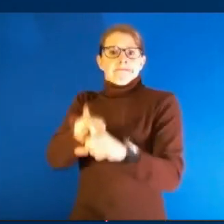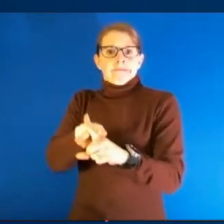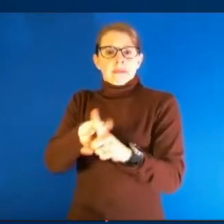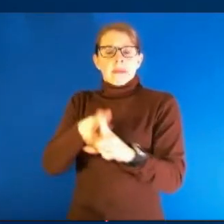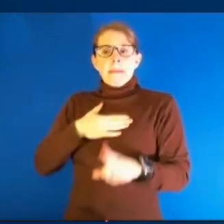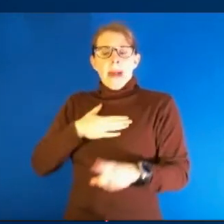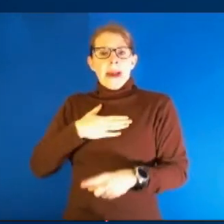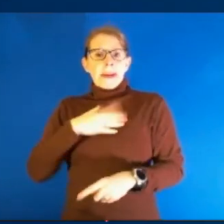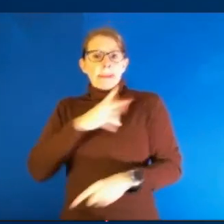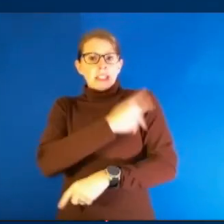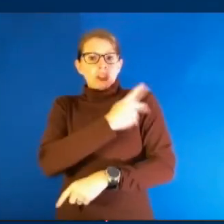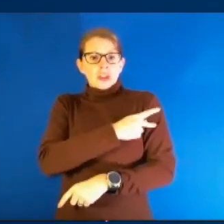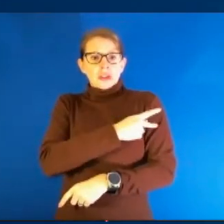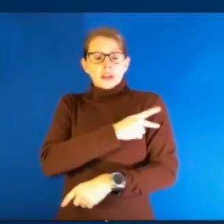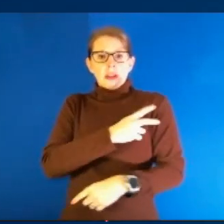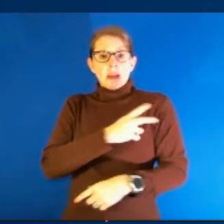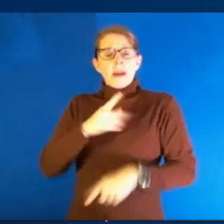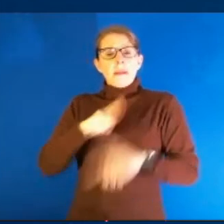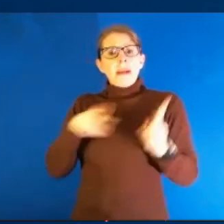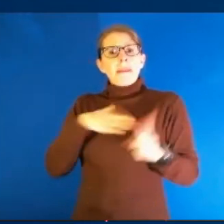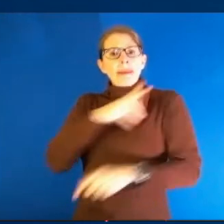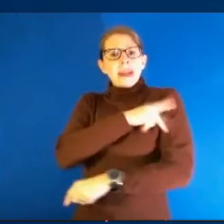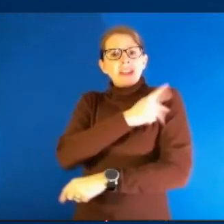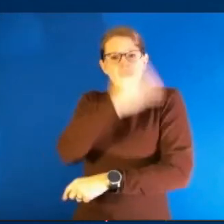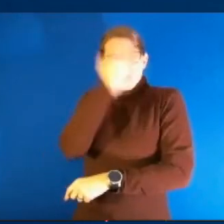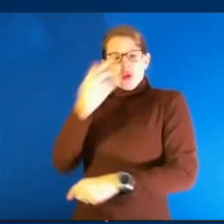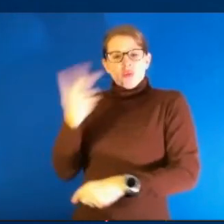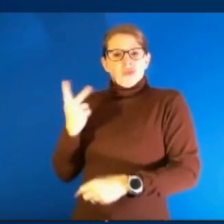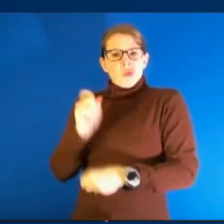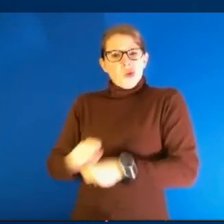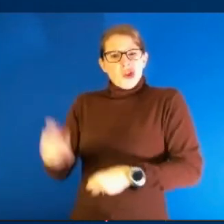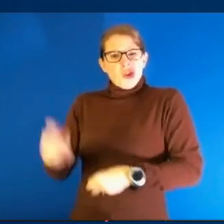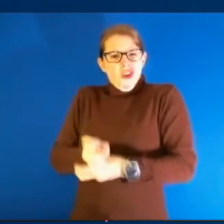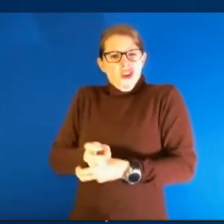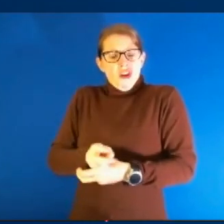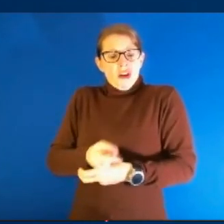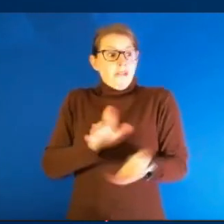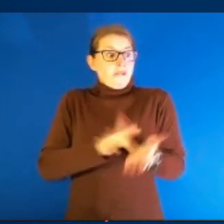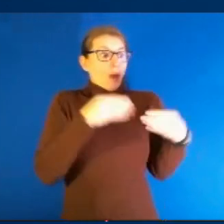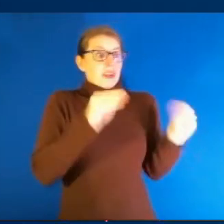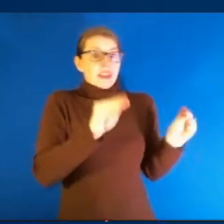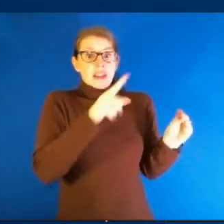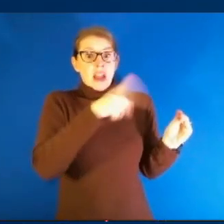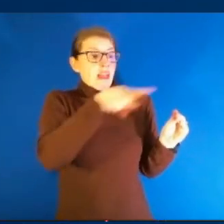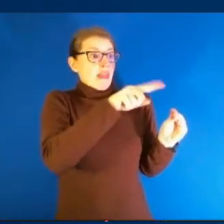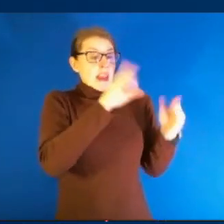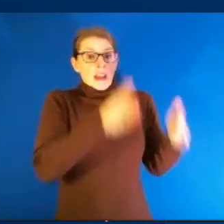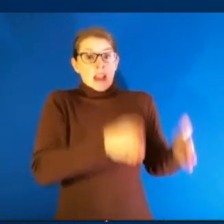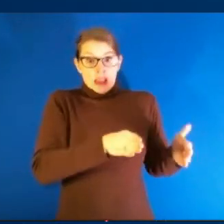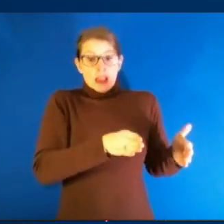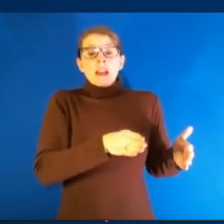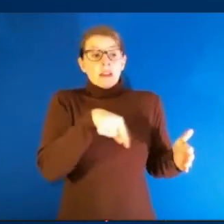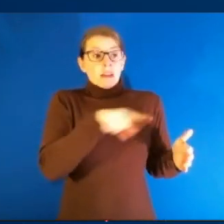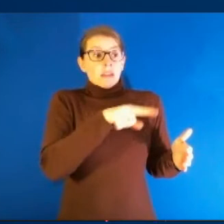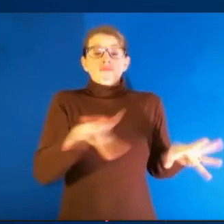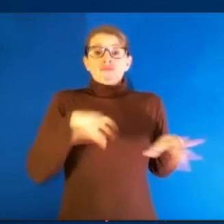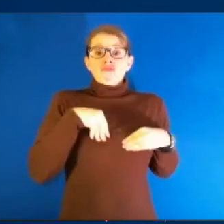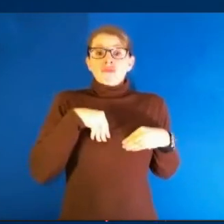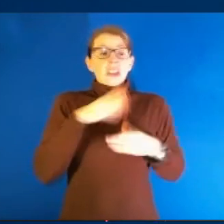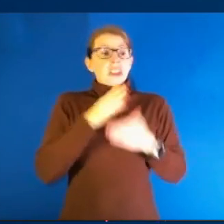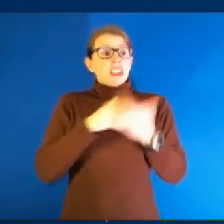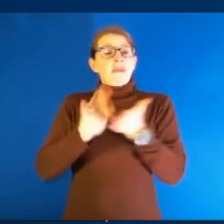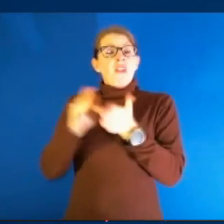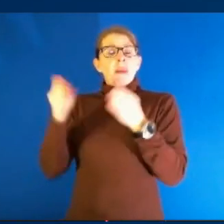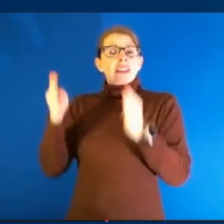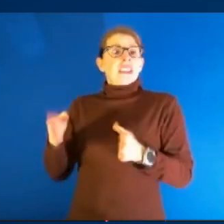worked hard, and we talked about it together. The pharmacists knew, and they had to accept the risk of putting it together. And some pharmacies didn't do it. Some